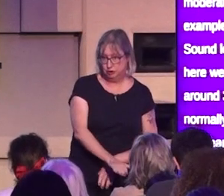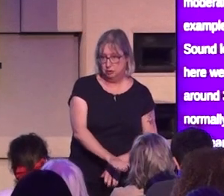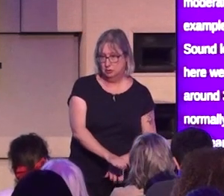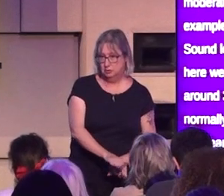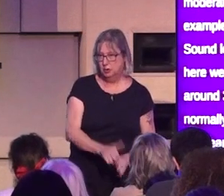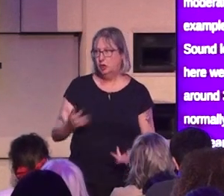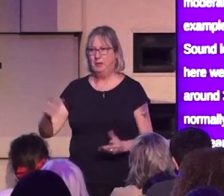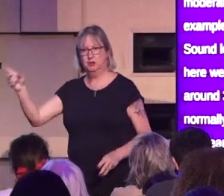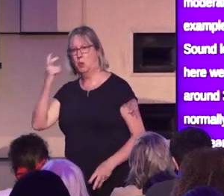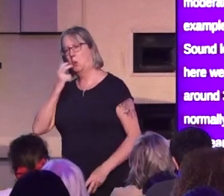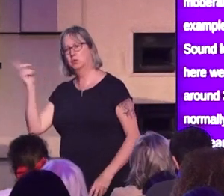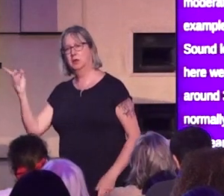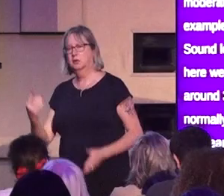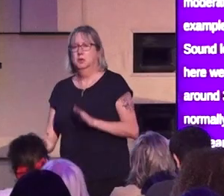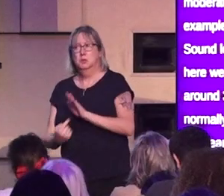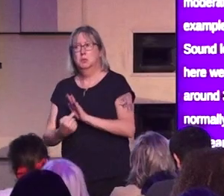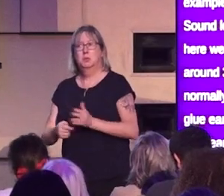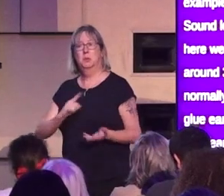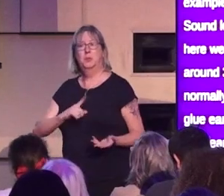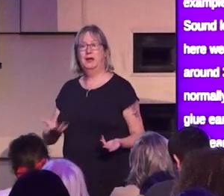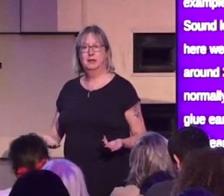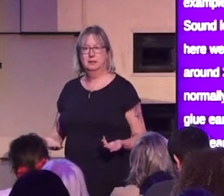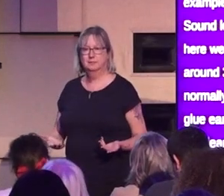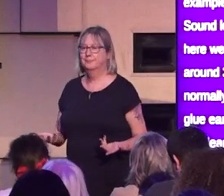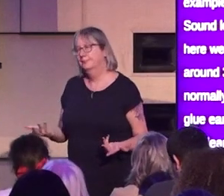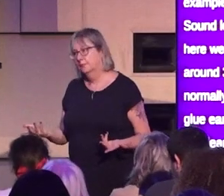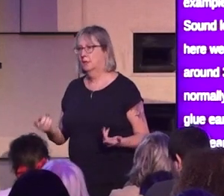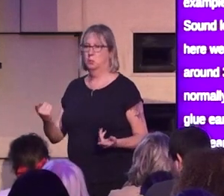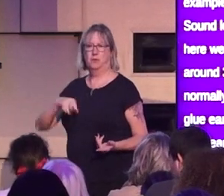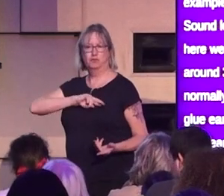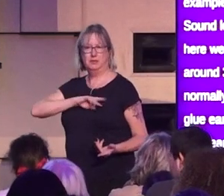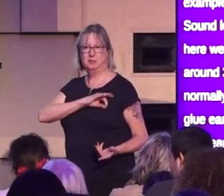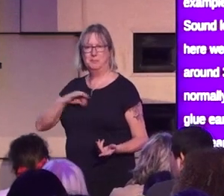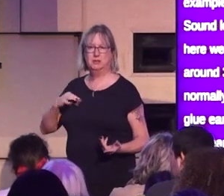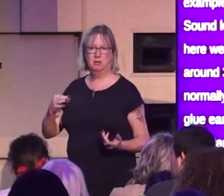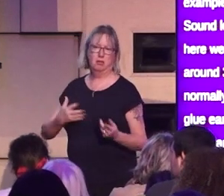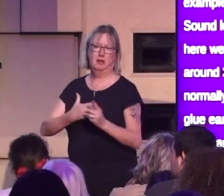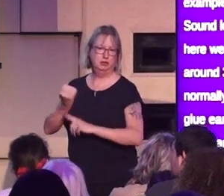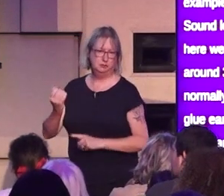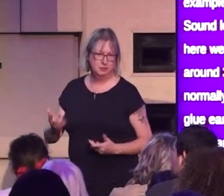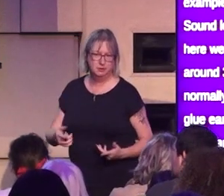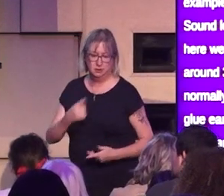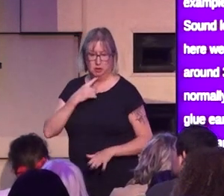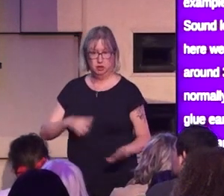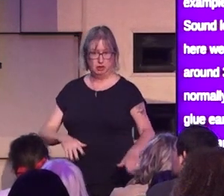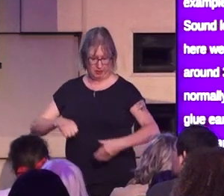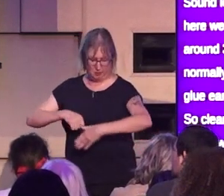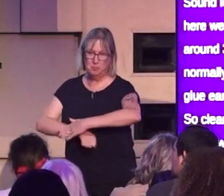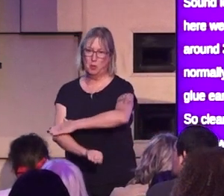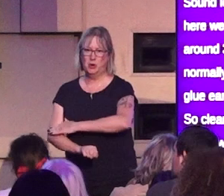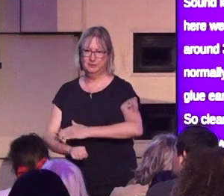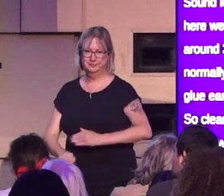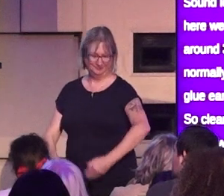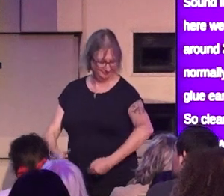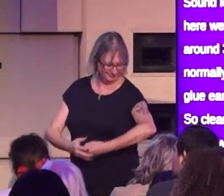It is vital because, as one of these amazing medical achievements, when a child is born profoundly